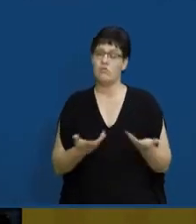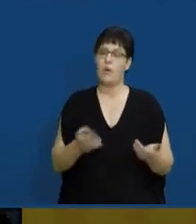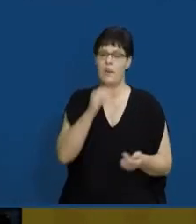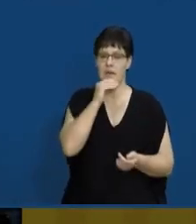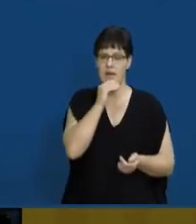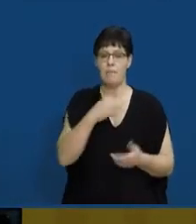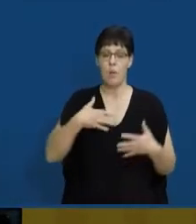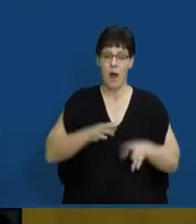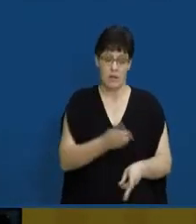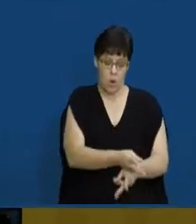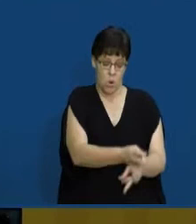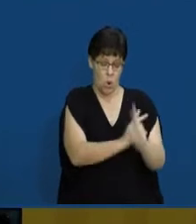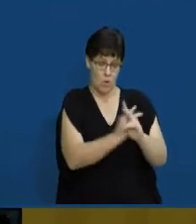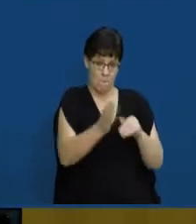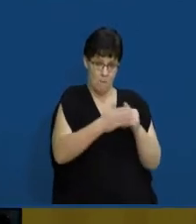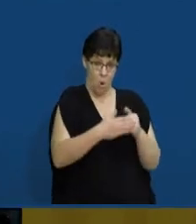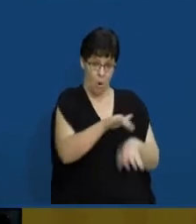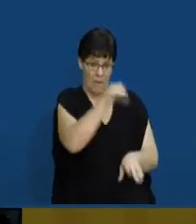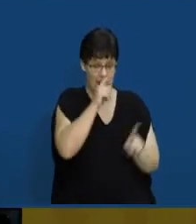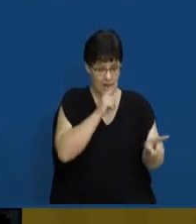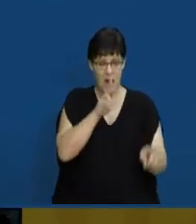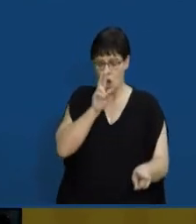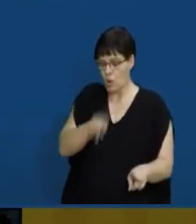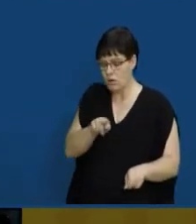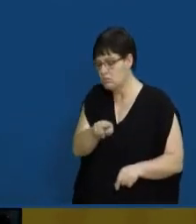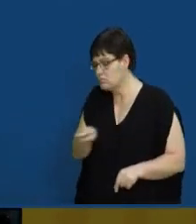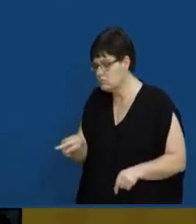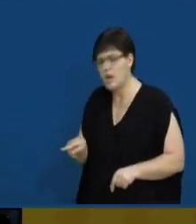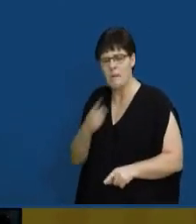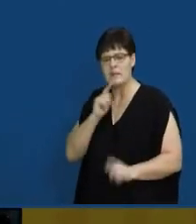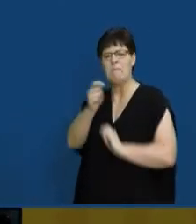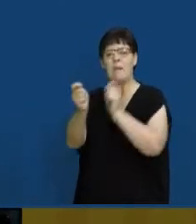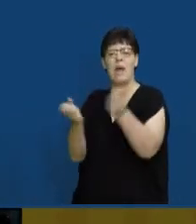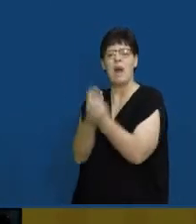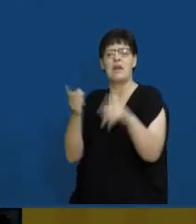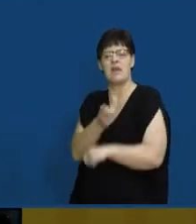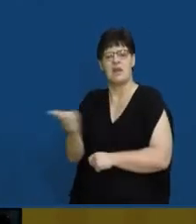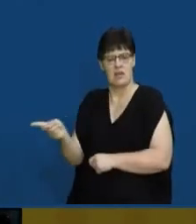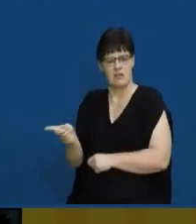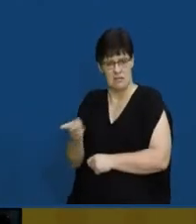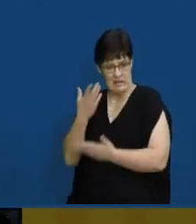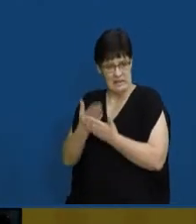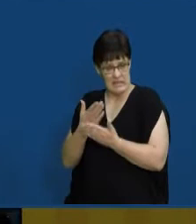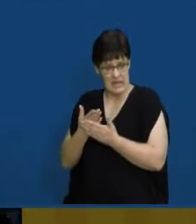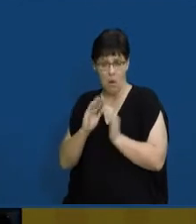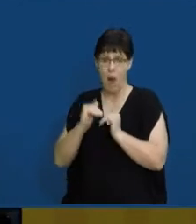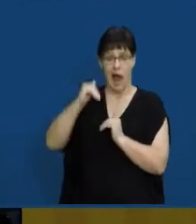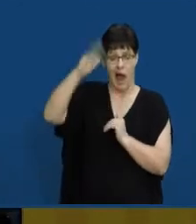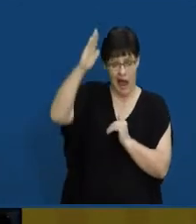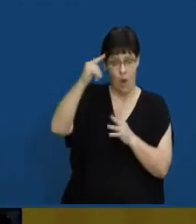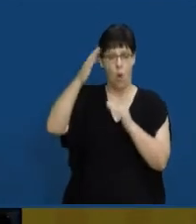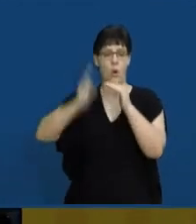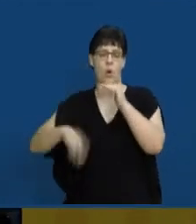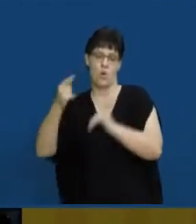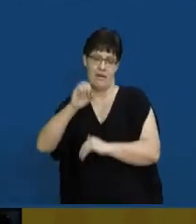take a further loan from the bank, they will look at your debt equity ratio to see whether you are highly geared or whether